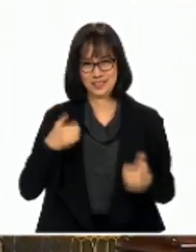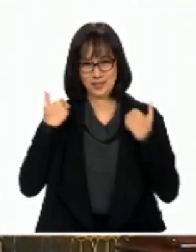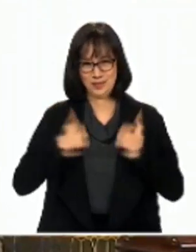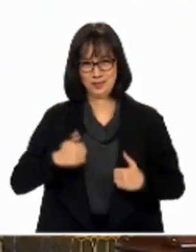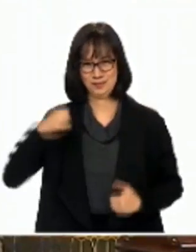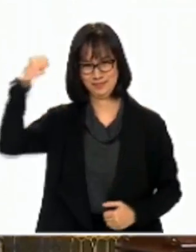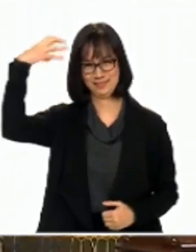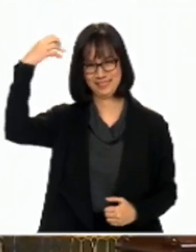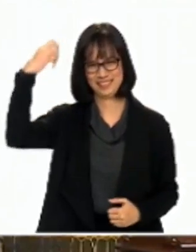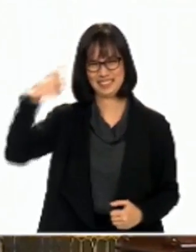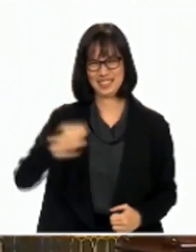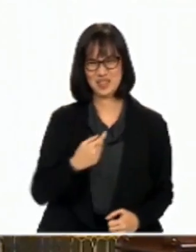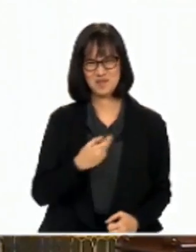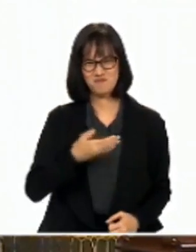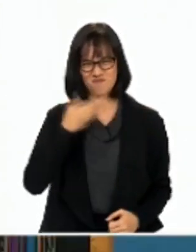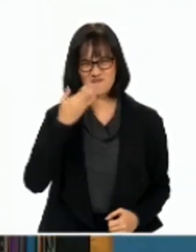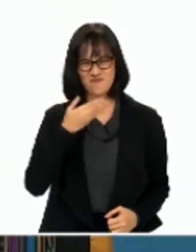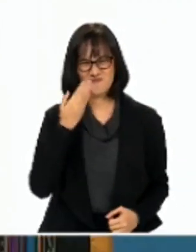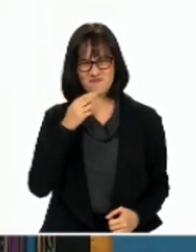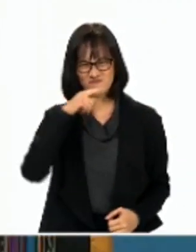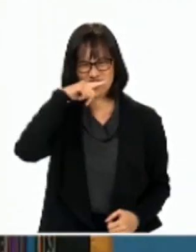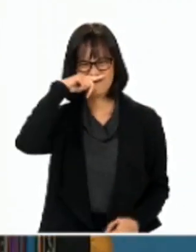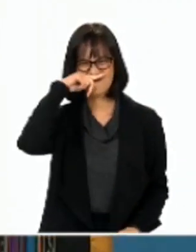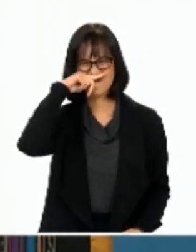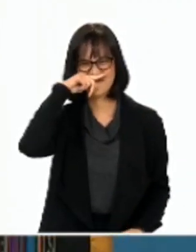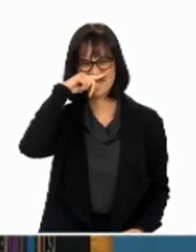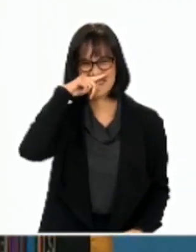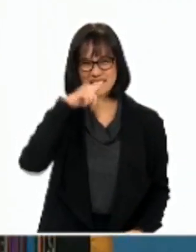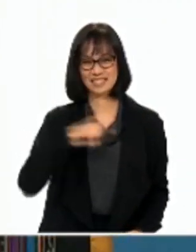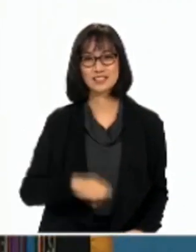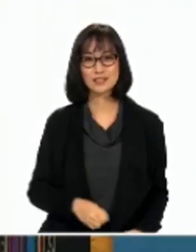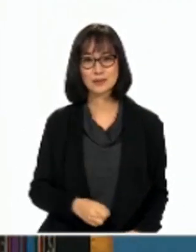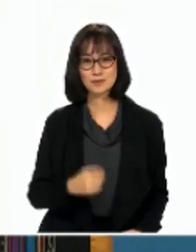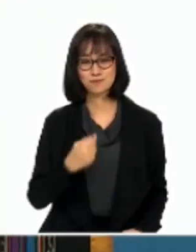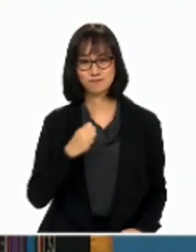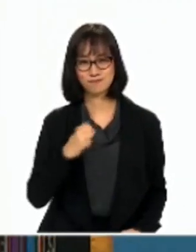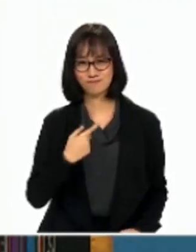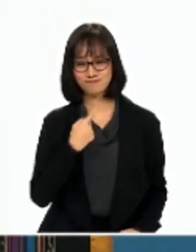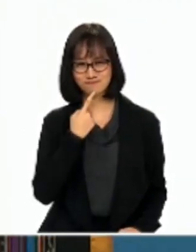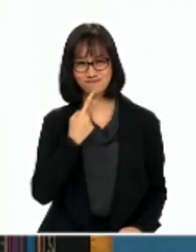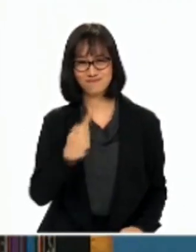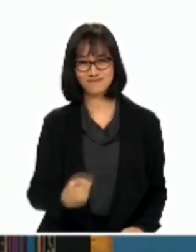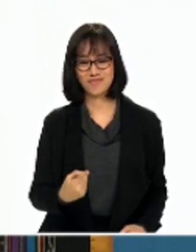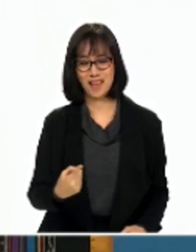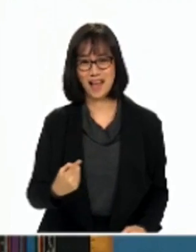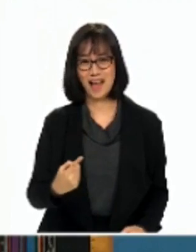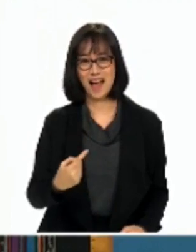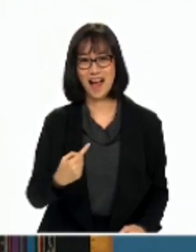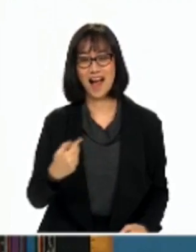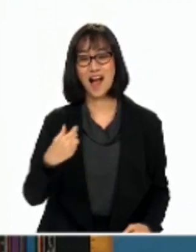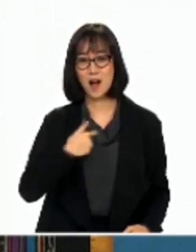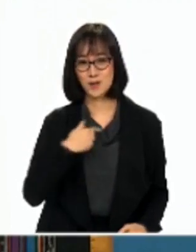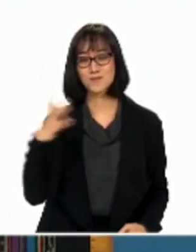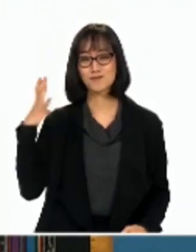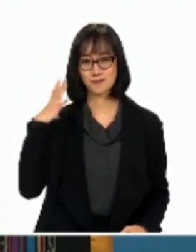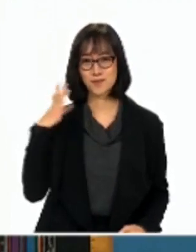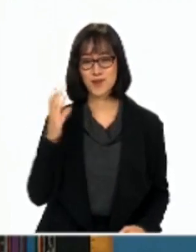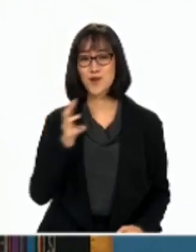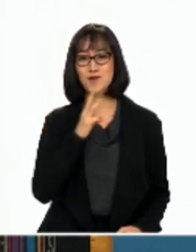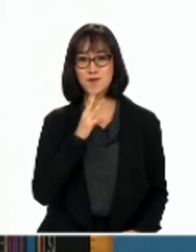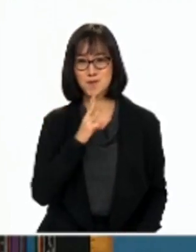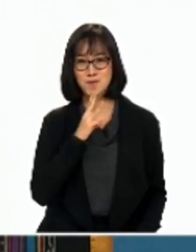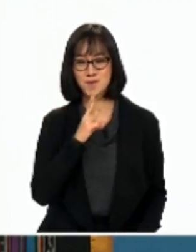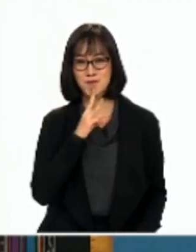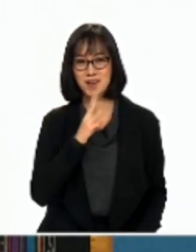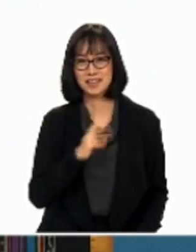She will smell like hell. So I said, I'll wait for the water to wash her. Alam mo kung hindi ako